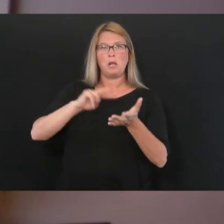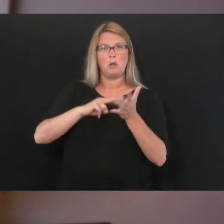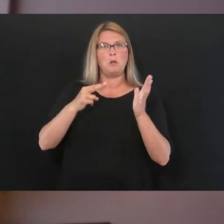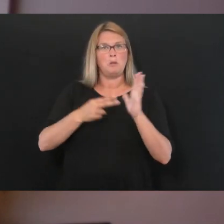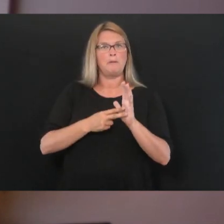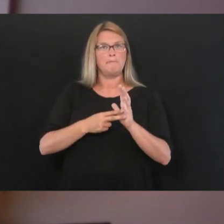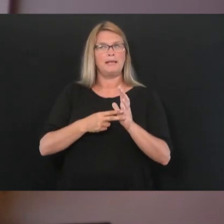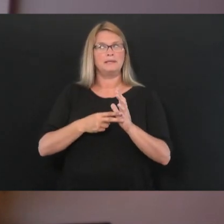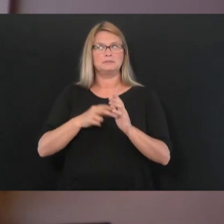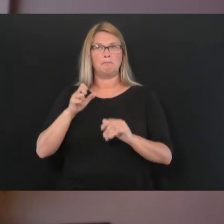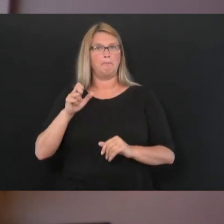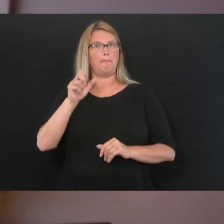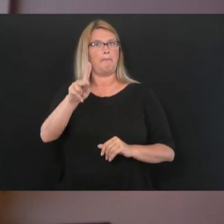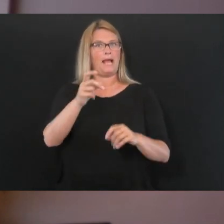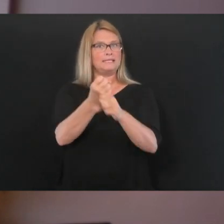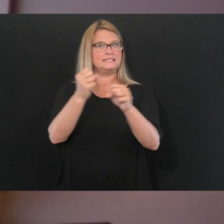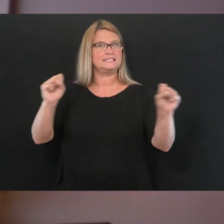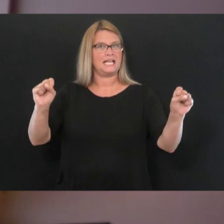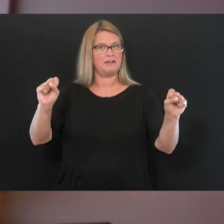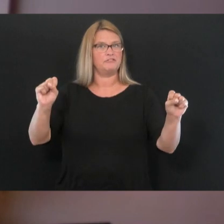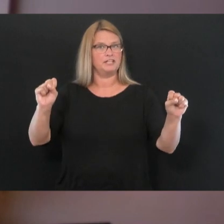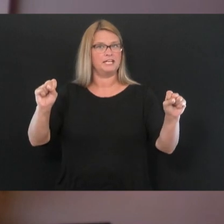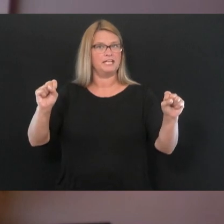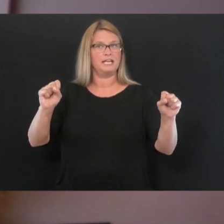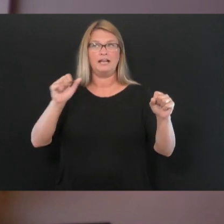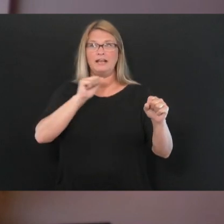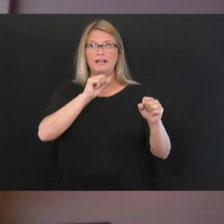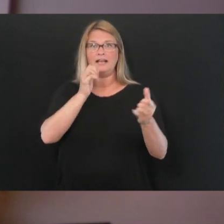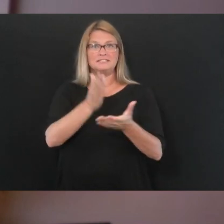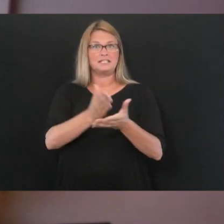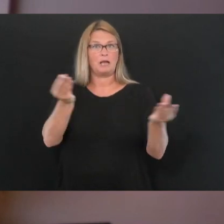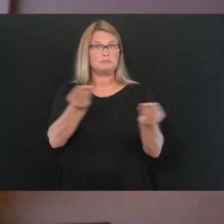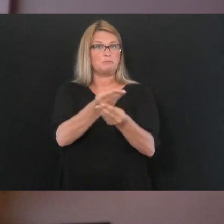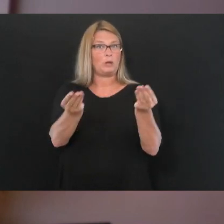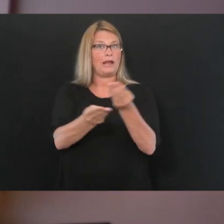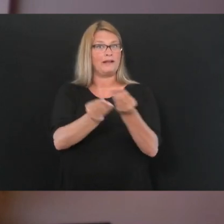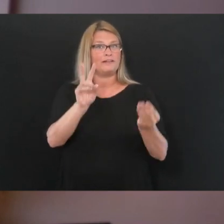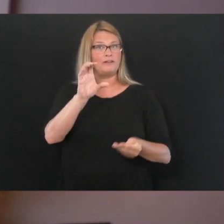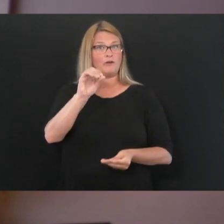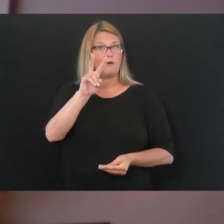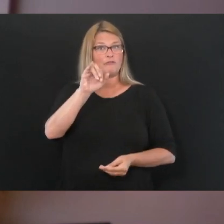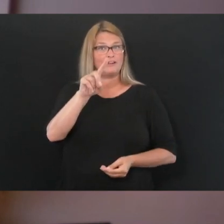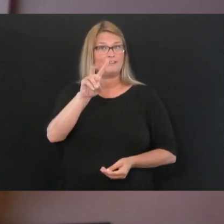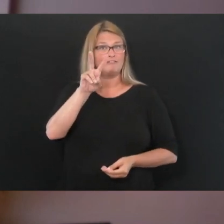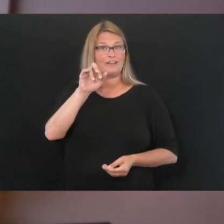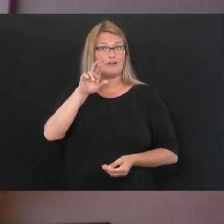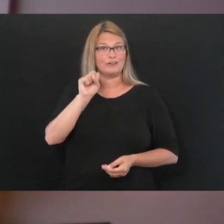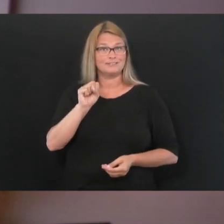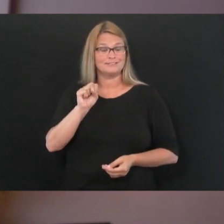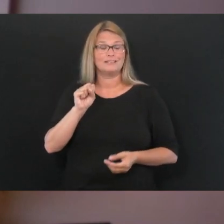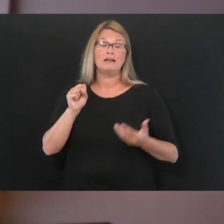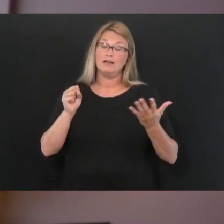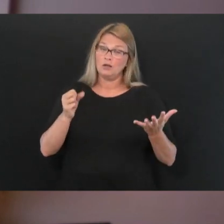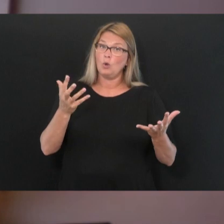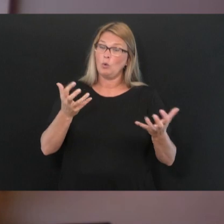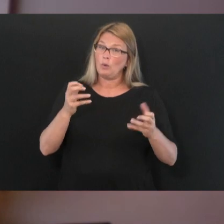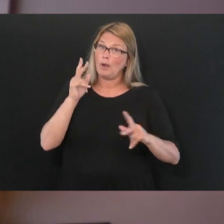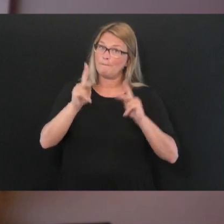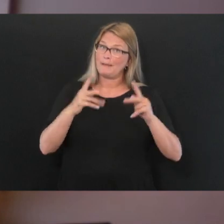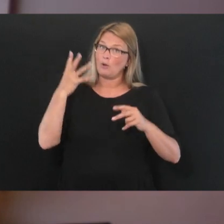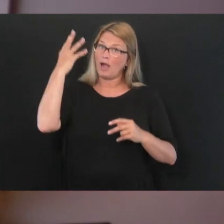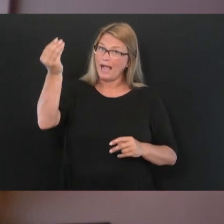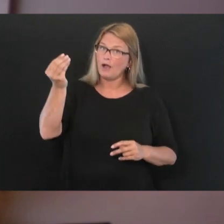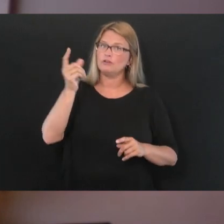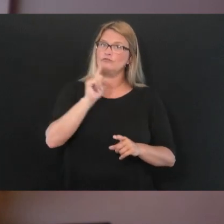out safely and not get the COVID virus. So ultimately, we want people to be out, but be safe. And